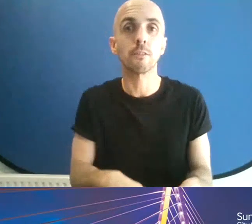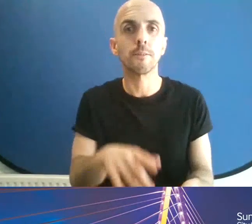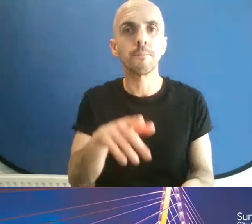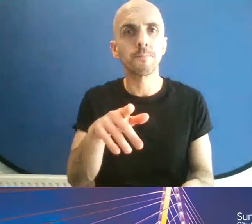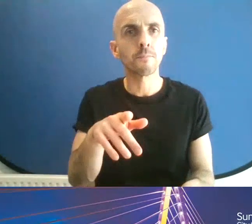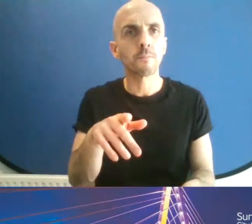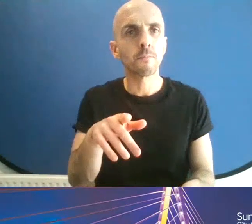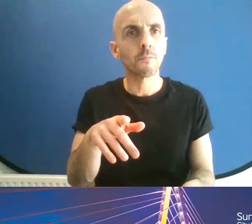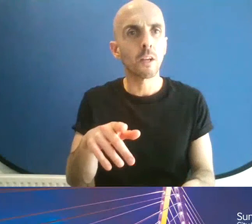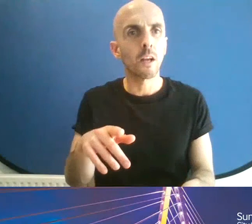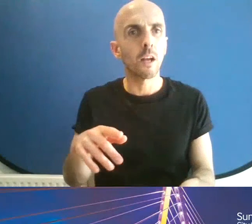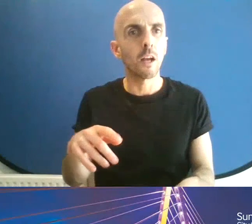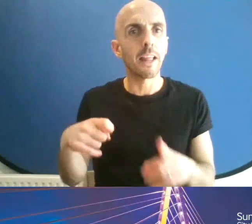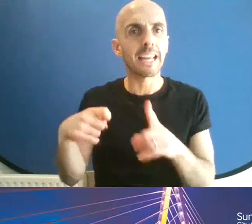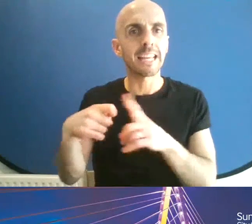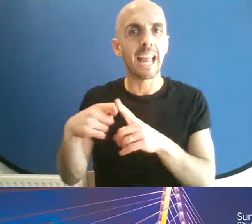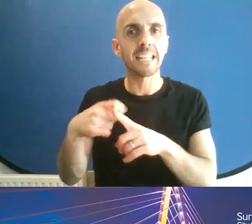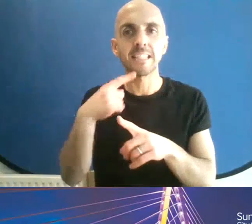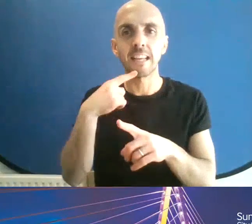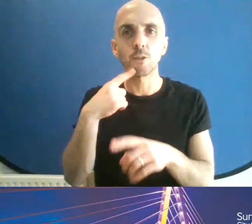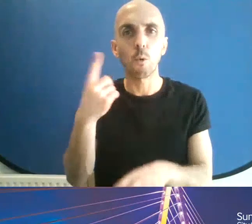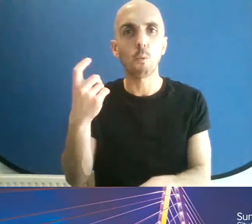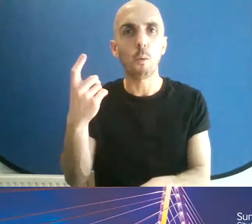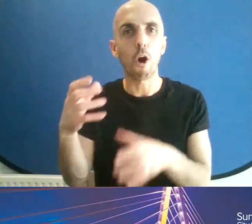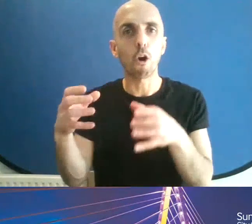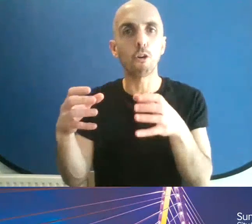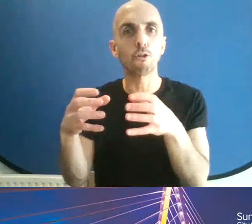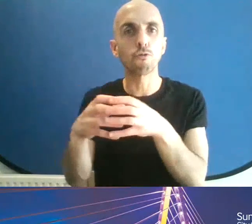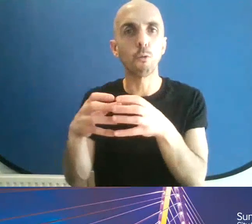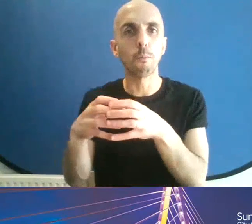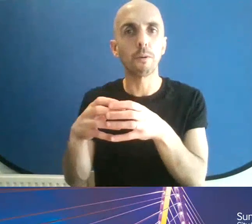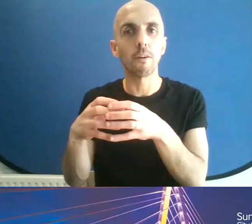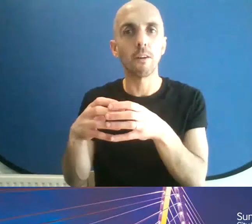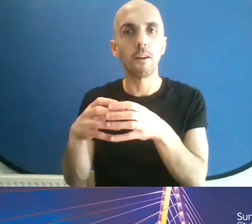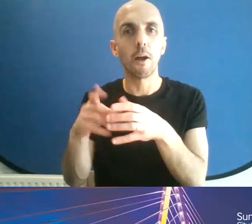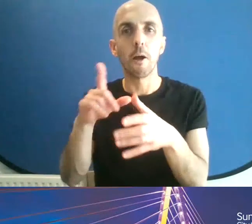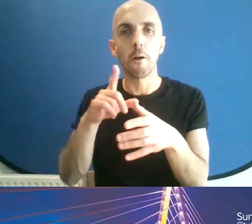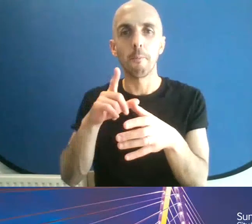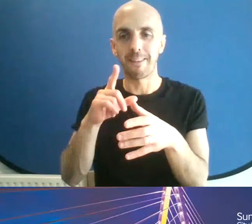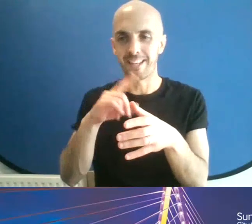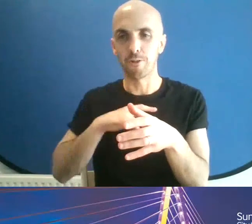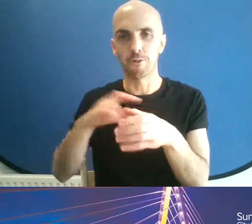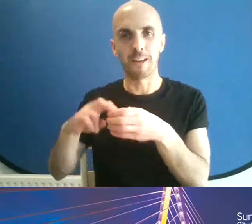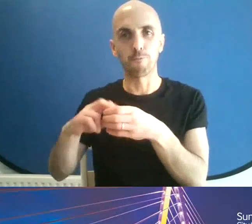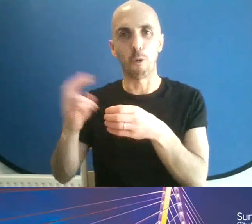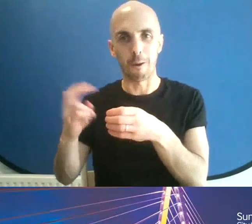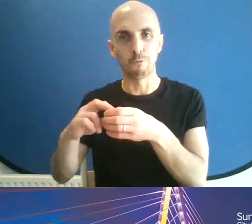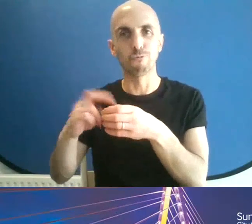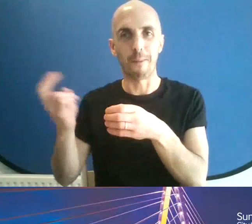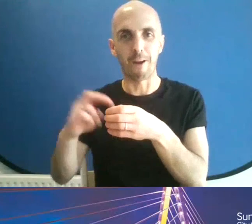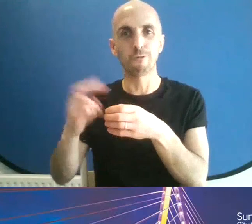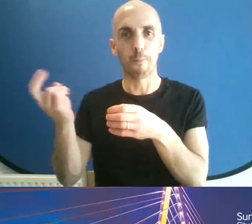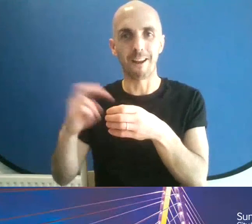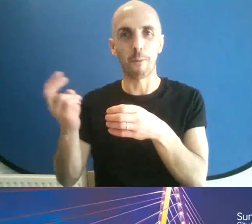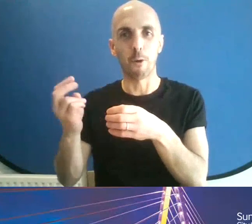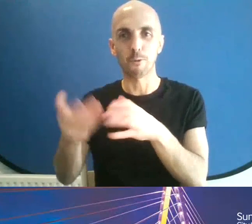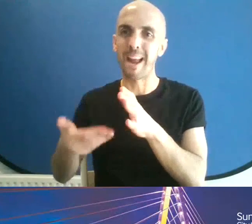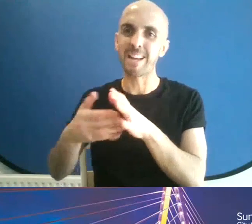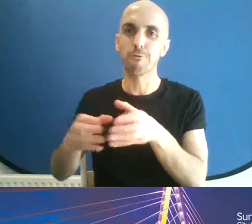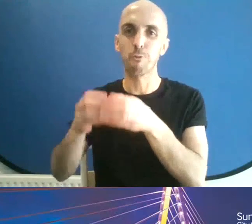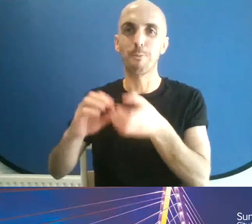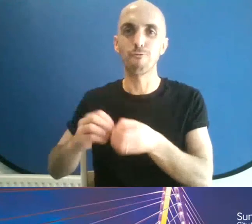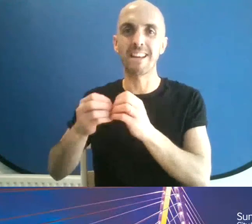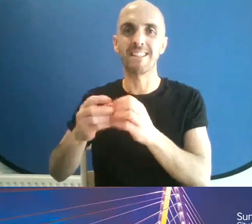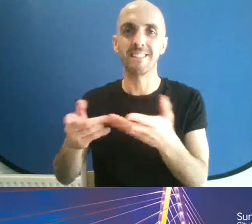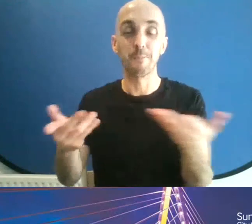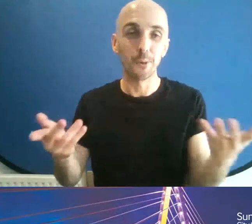end because people kept dropping out of the event and we had to readmit them. So apologies for that, but the gremlins are against us. I'm conscious